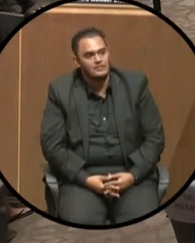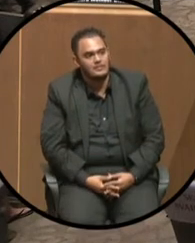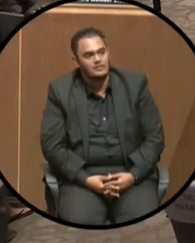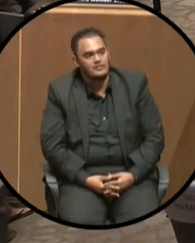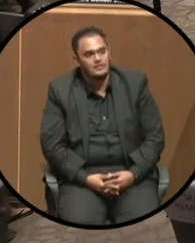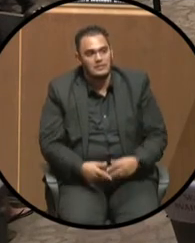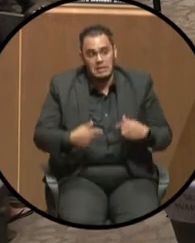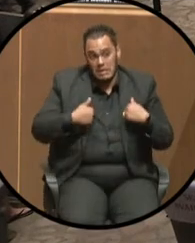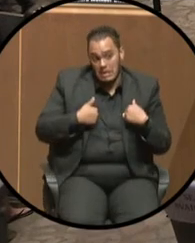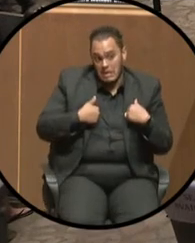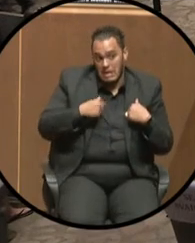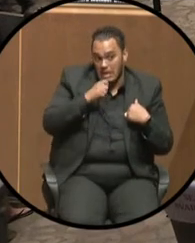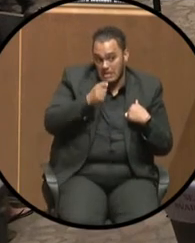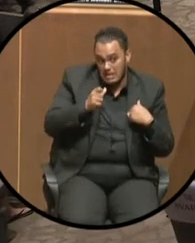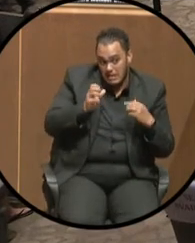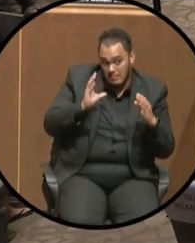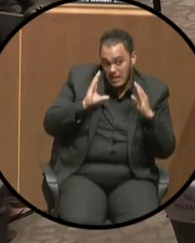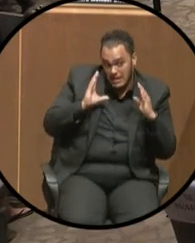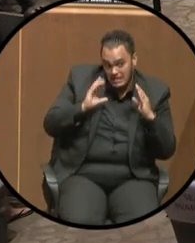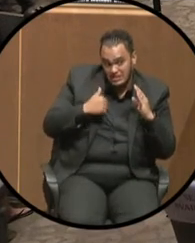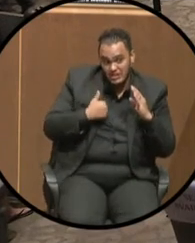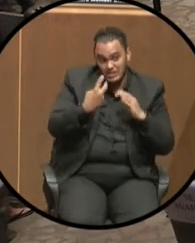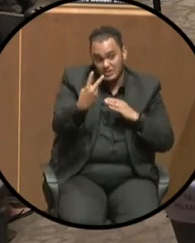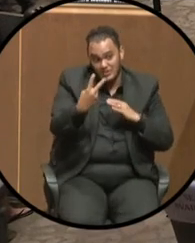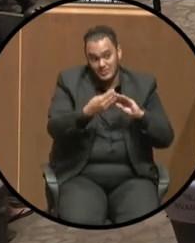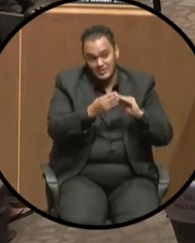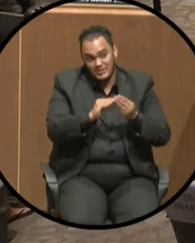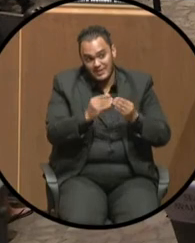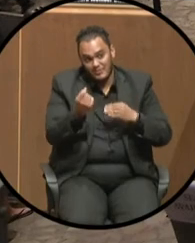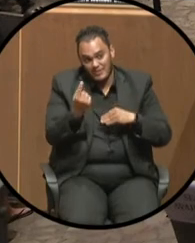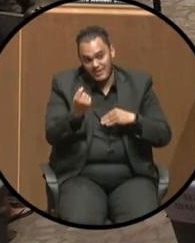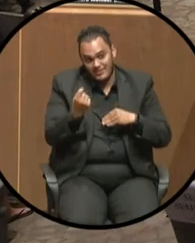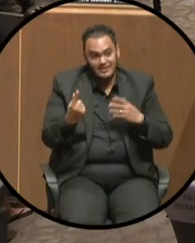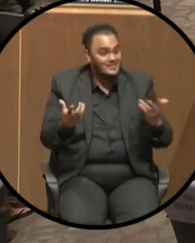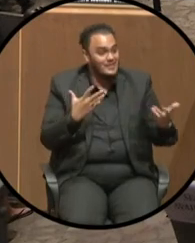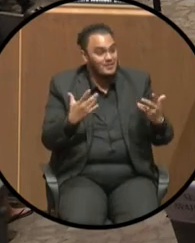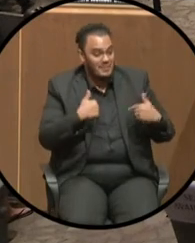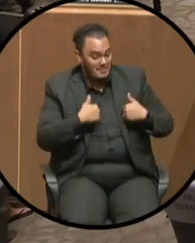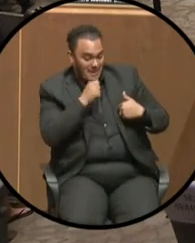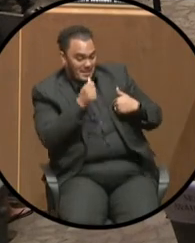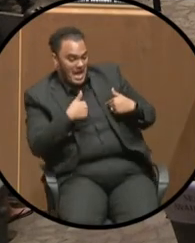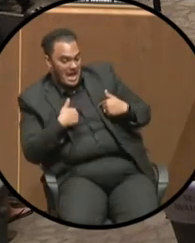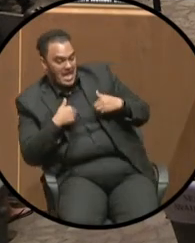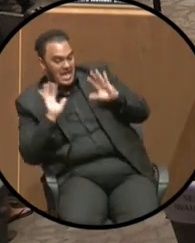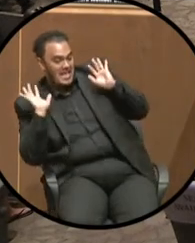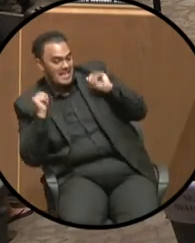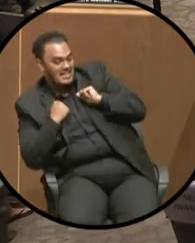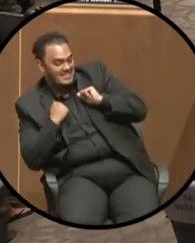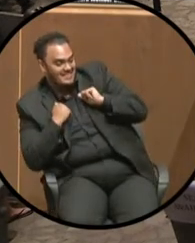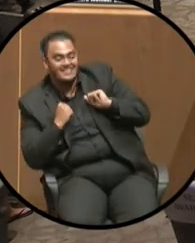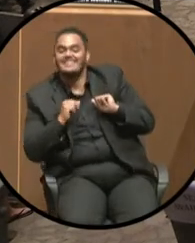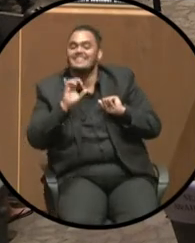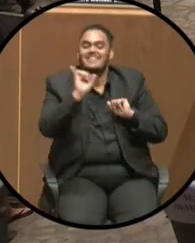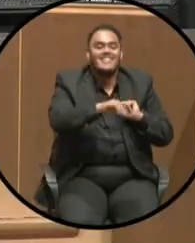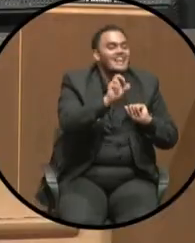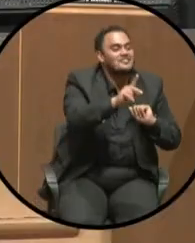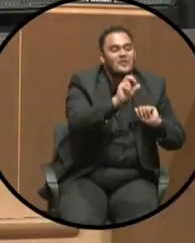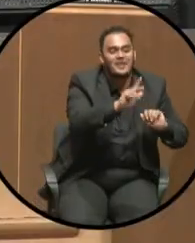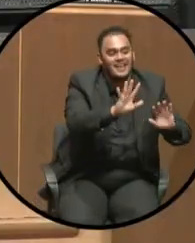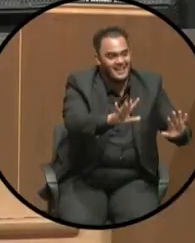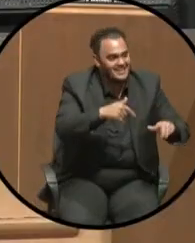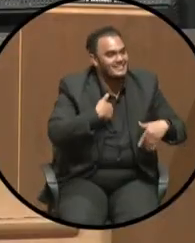But I didn't really pay attention. So. Oh, there are two numbers, 11s? Oh, maybe I'm not. Maybe. That's okay. That's it. Doesn't, you know